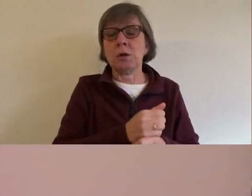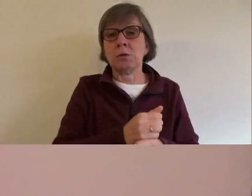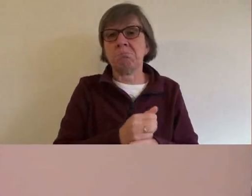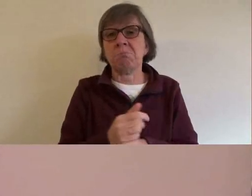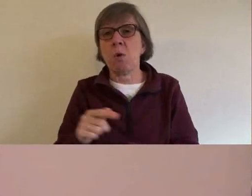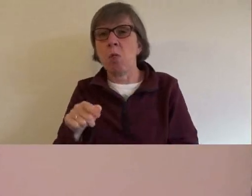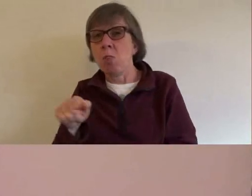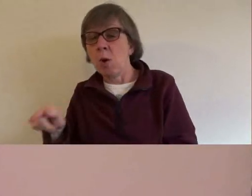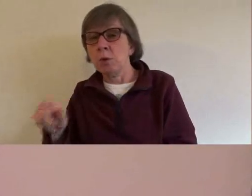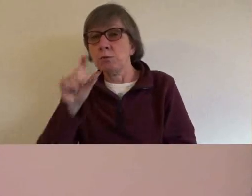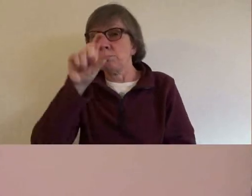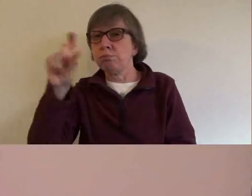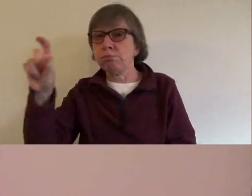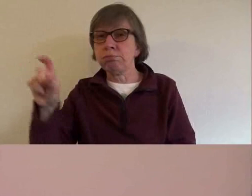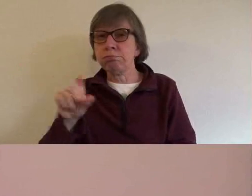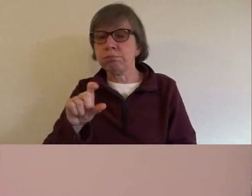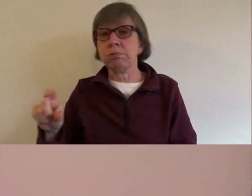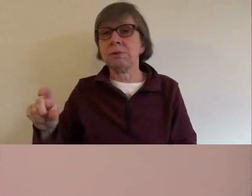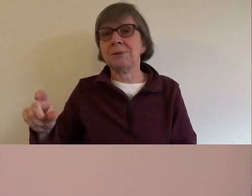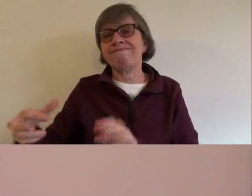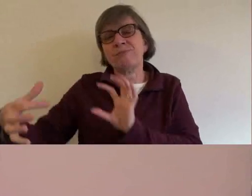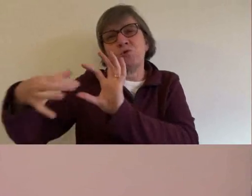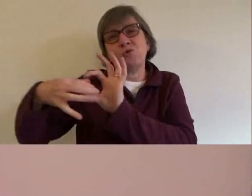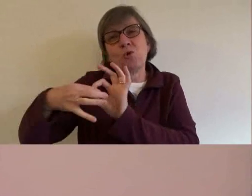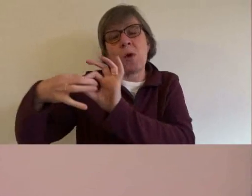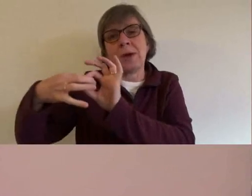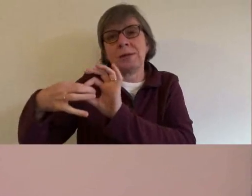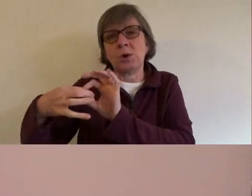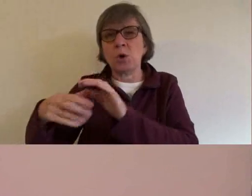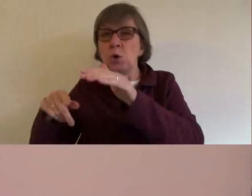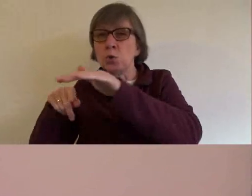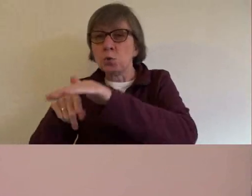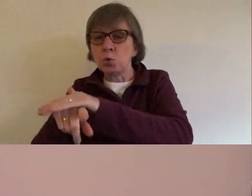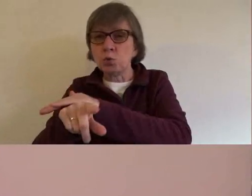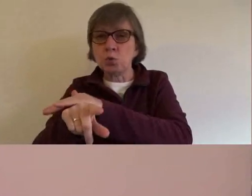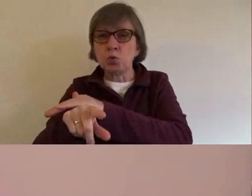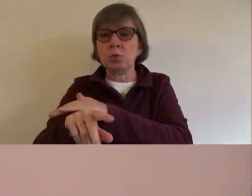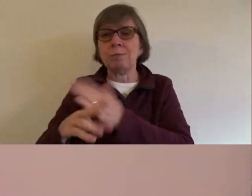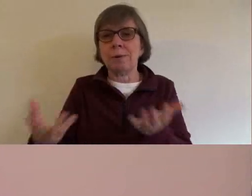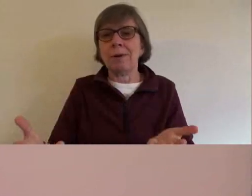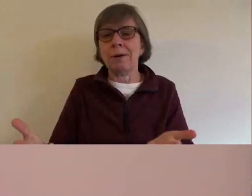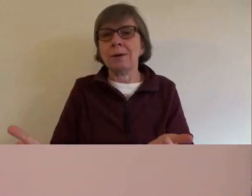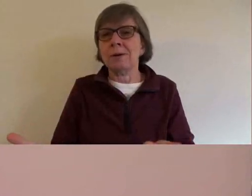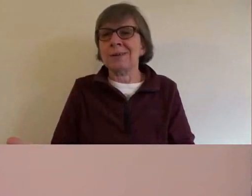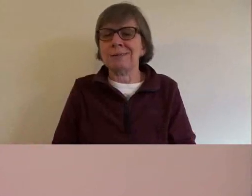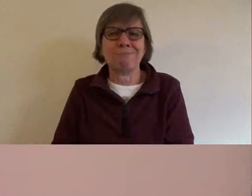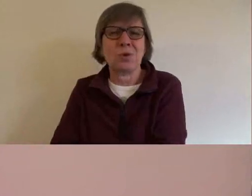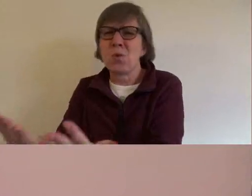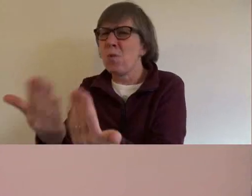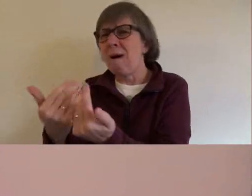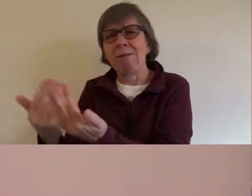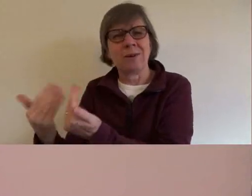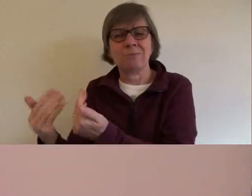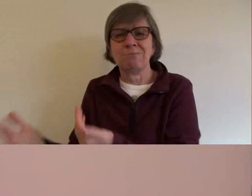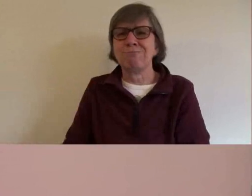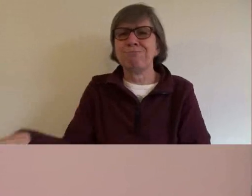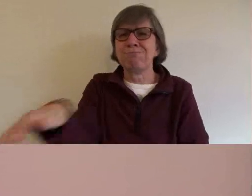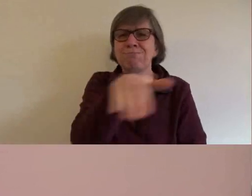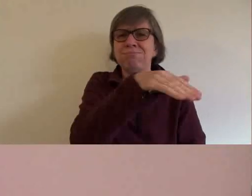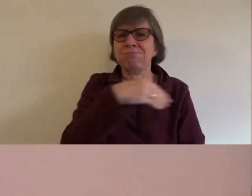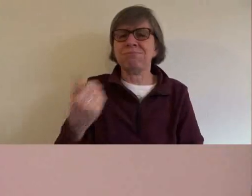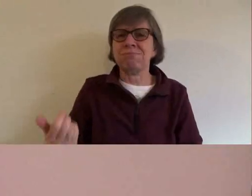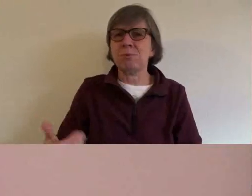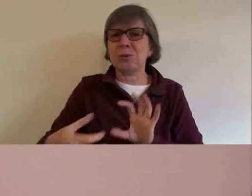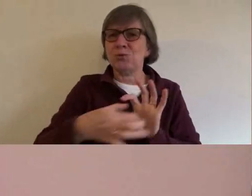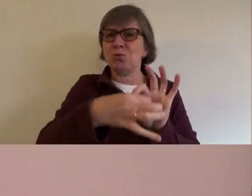of you joining us on Zoom, it's equally great that you're here. And for those on YouTube and watching us from wherever, you are really